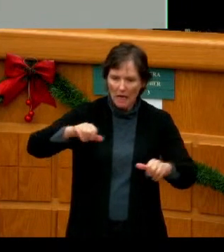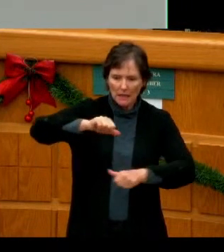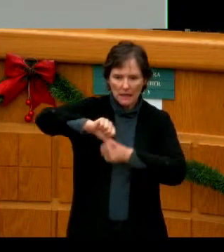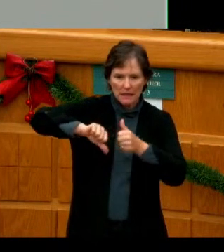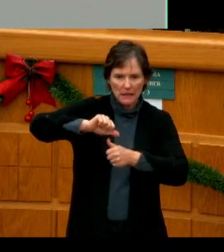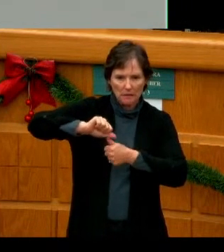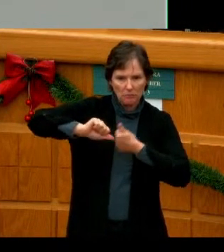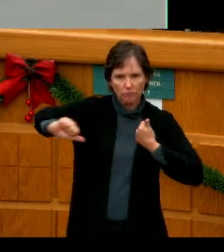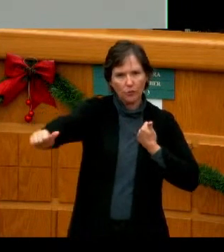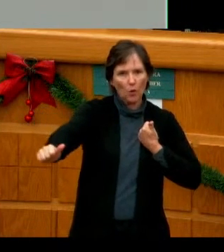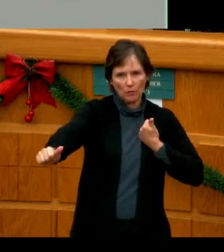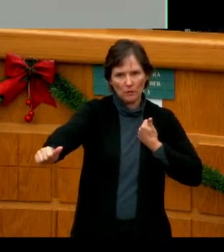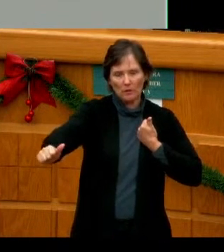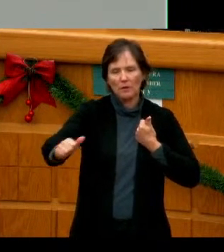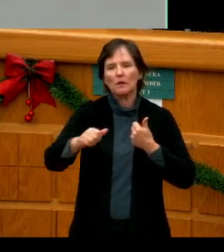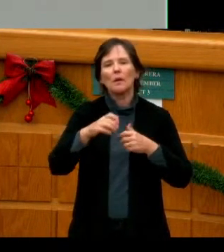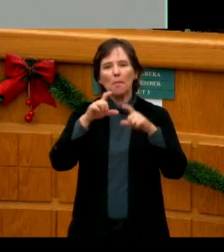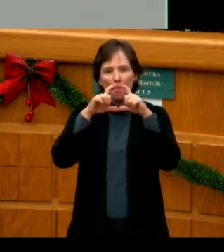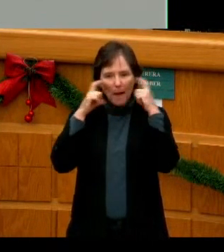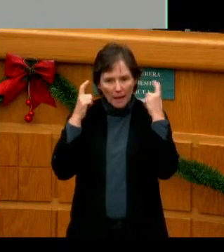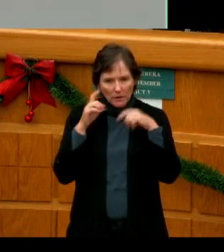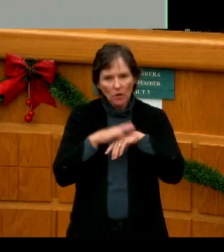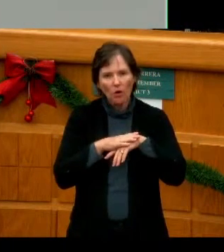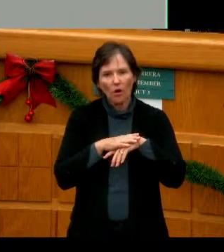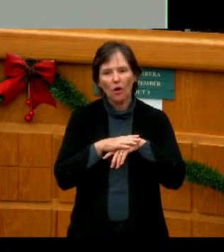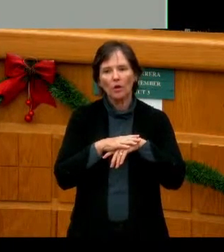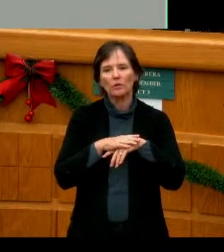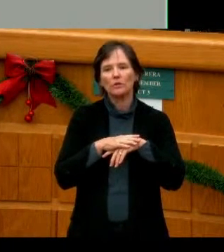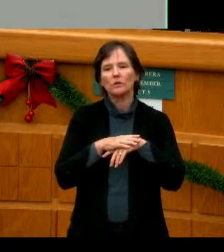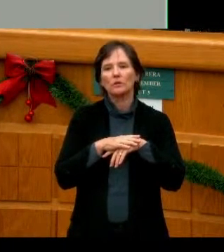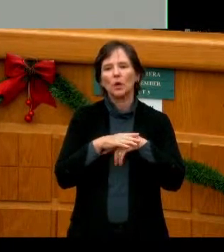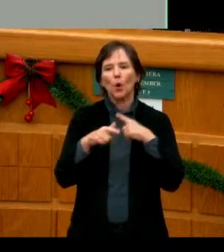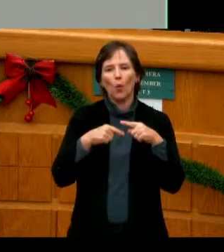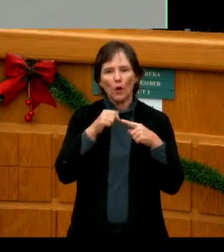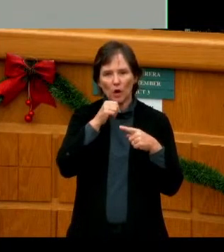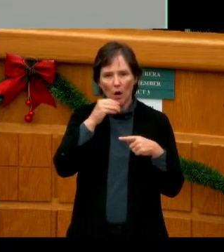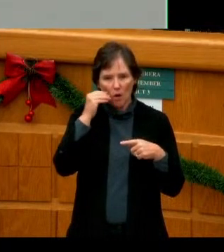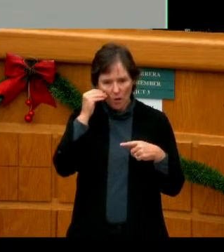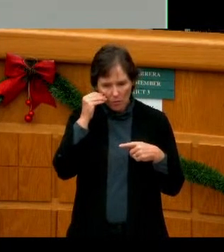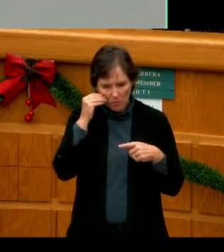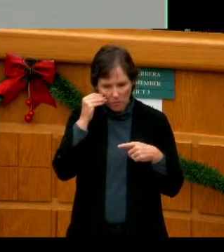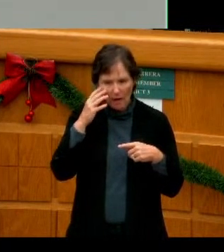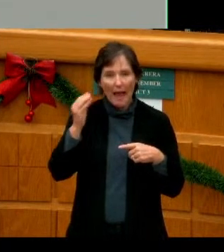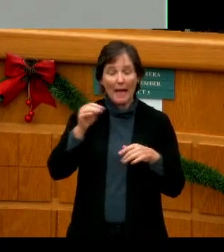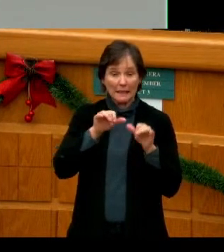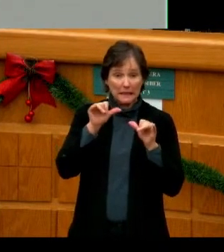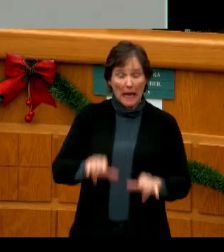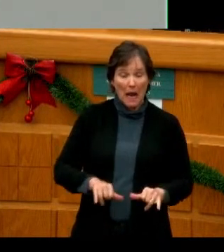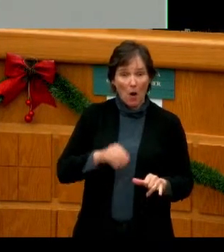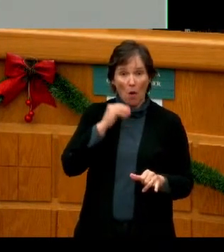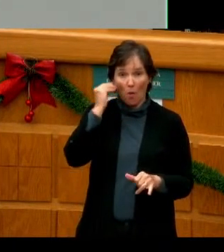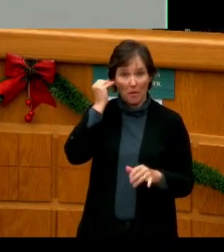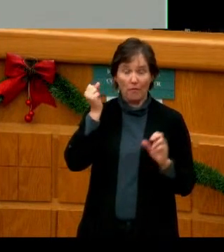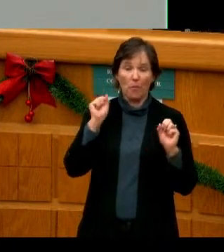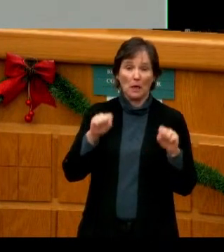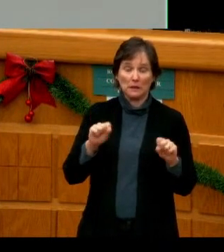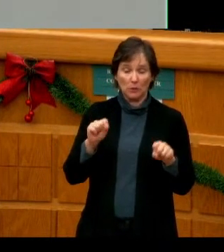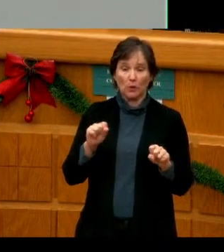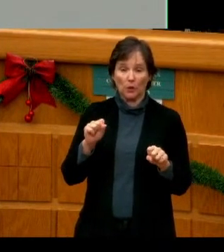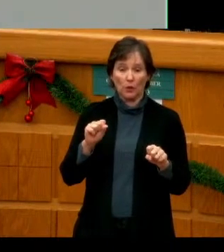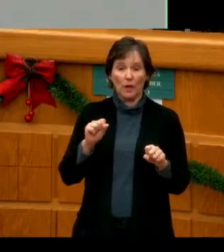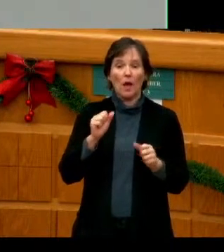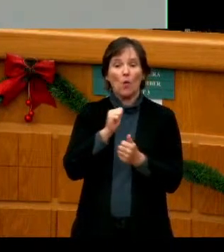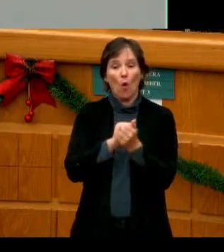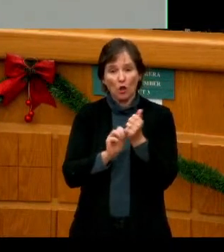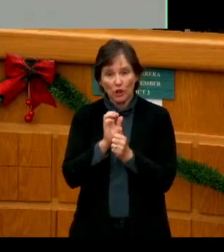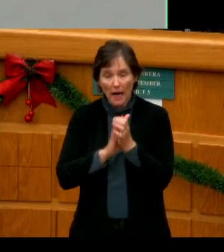we're asking everybody to social distance, be careful, wear your masks, and if we